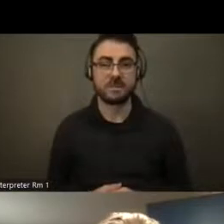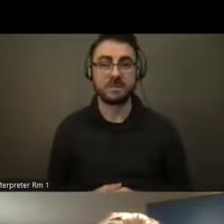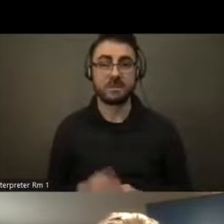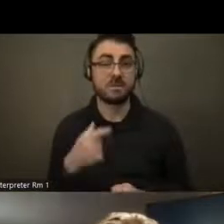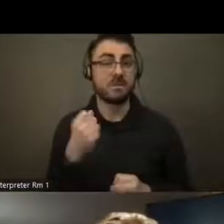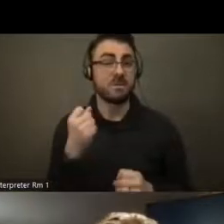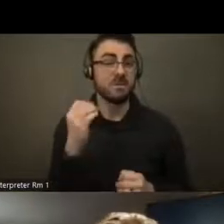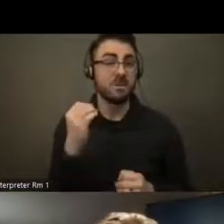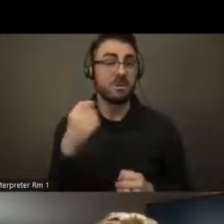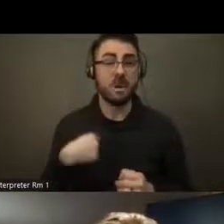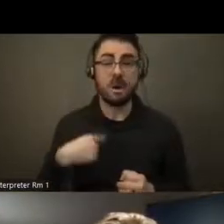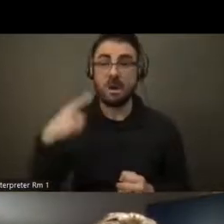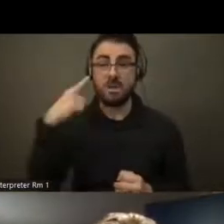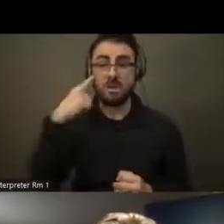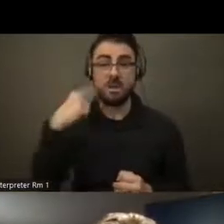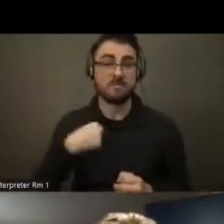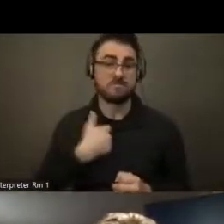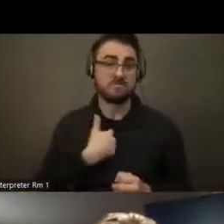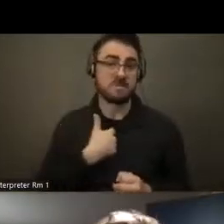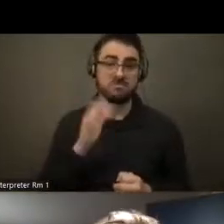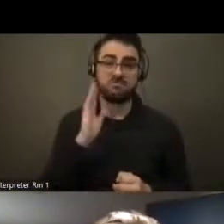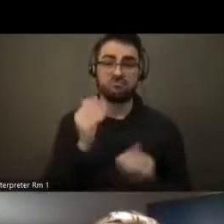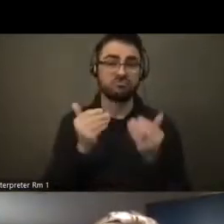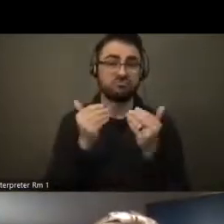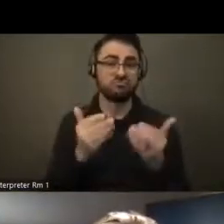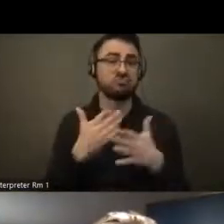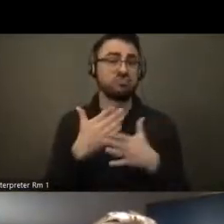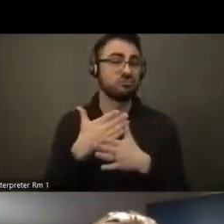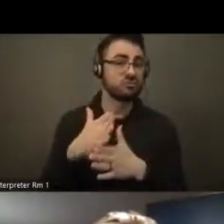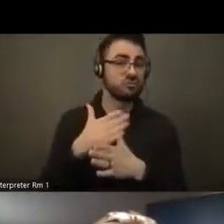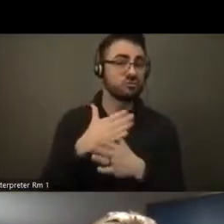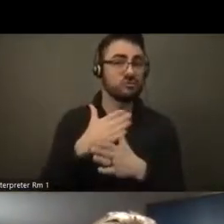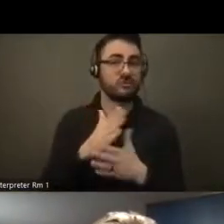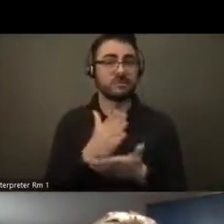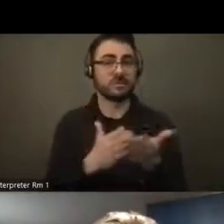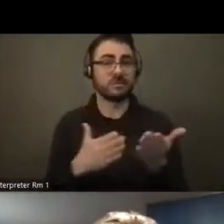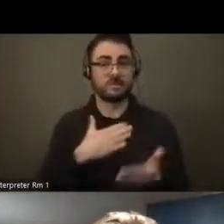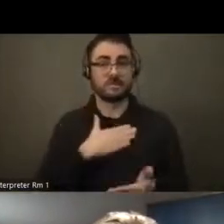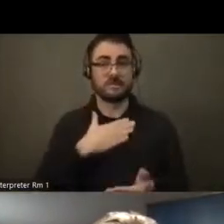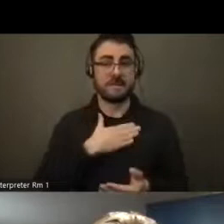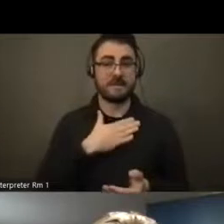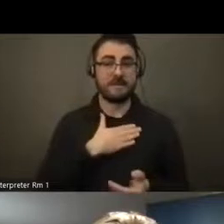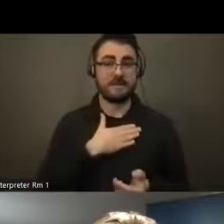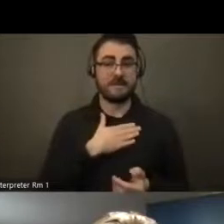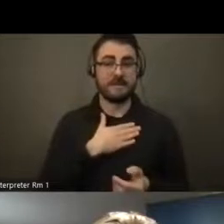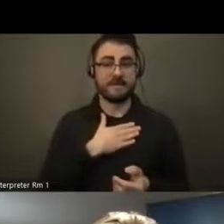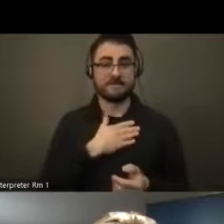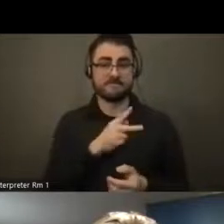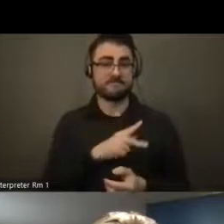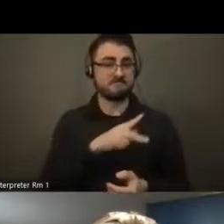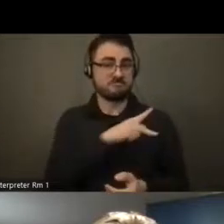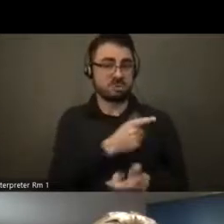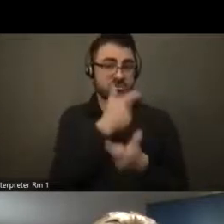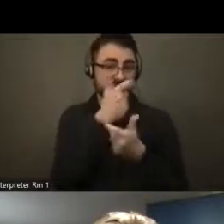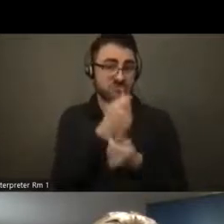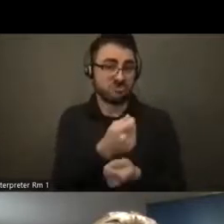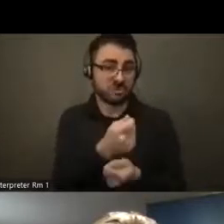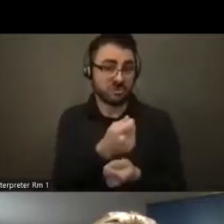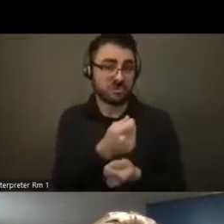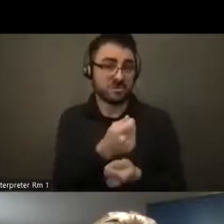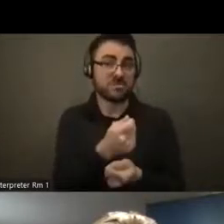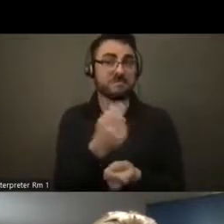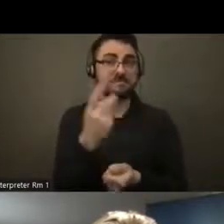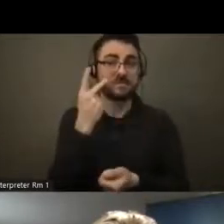just share some of my individual interests in seeing our